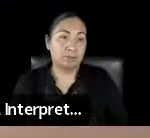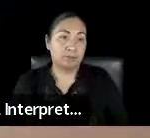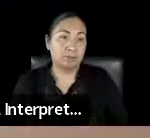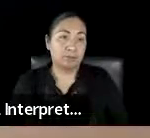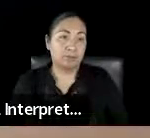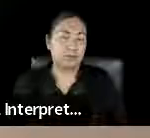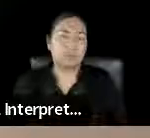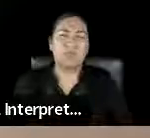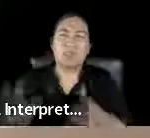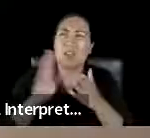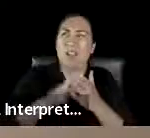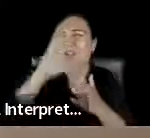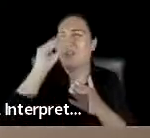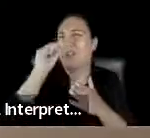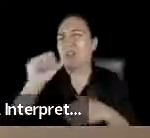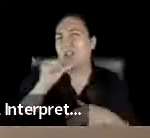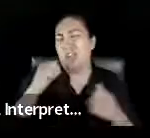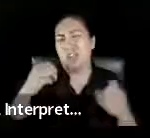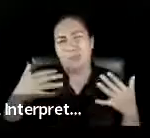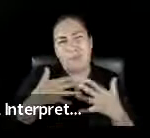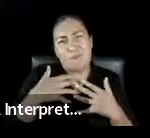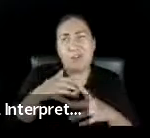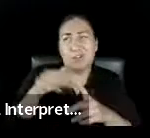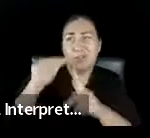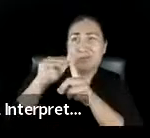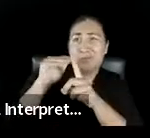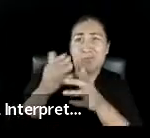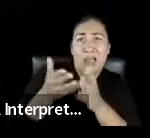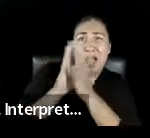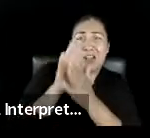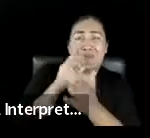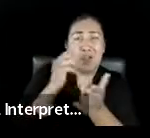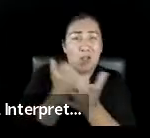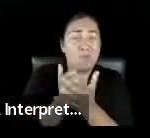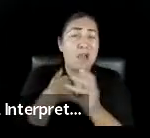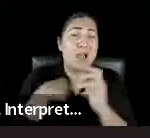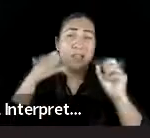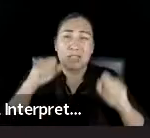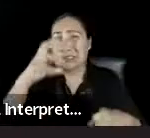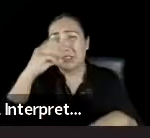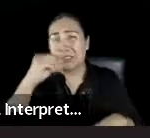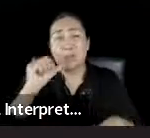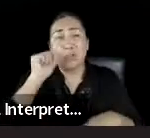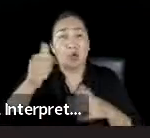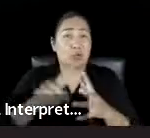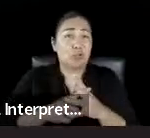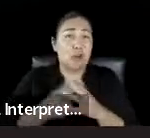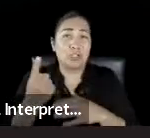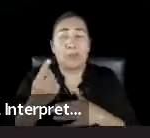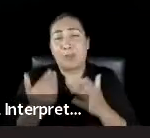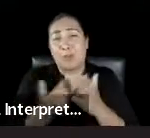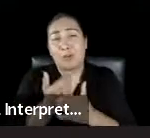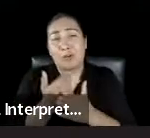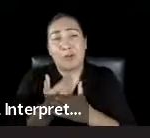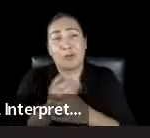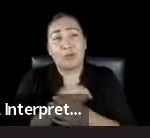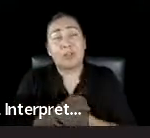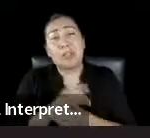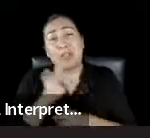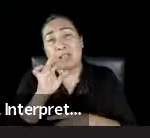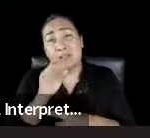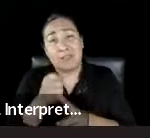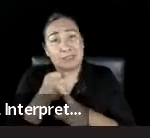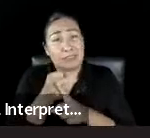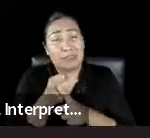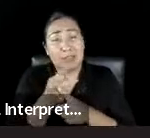I've learned to not be afraid to ask for help, and I can sleep knowing that tomorrow is the start of something new. Displaying a loss of interest, sudden mood changes, or giving away